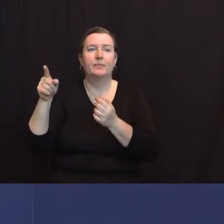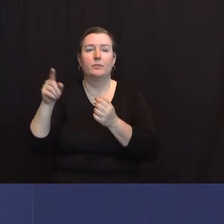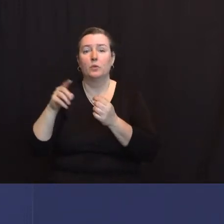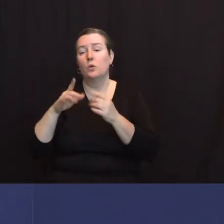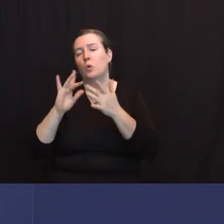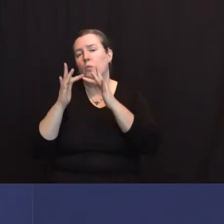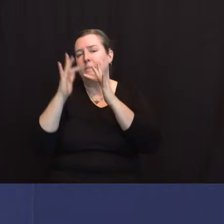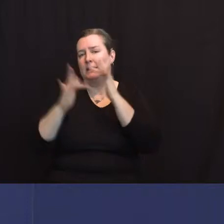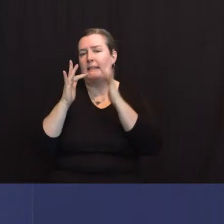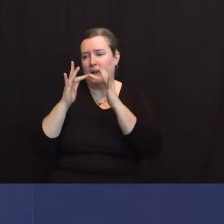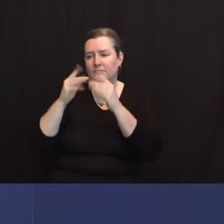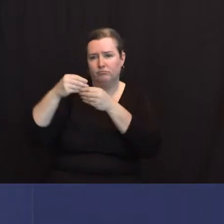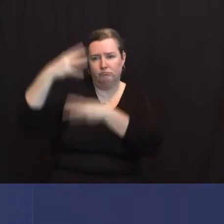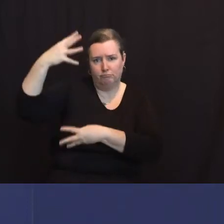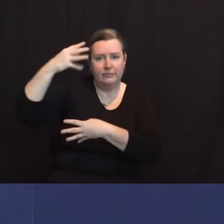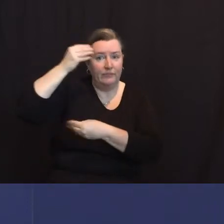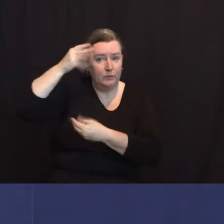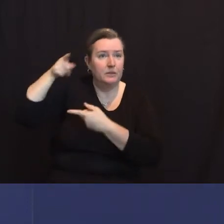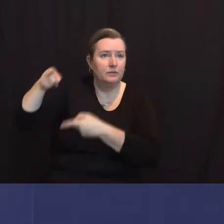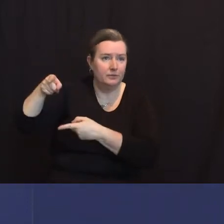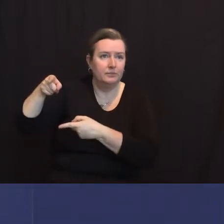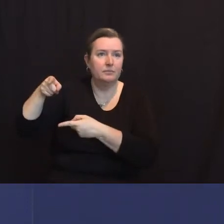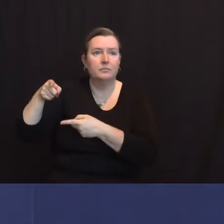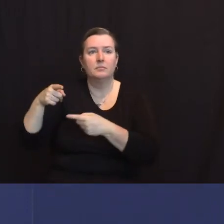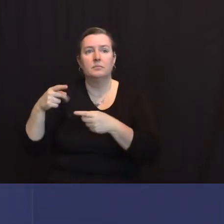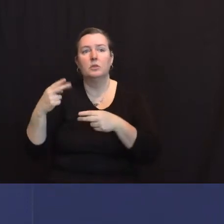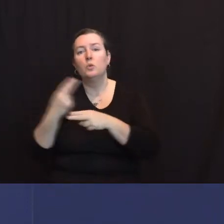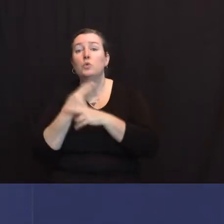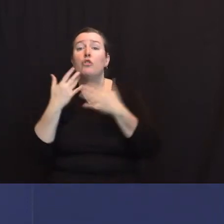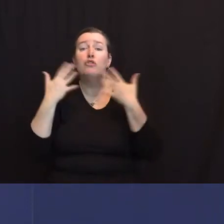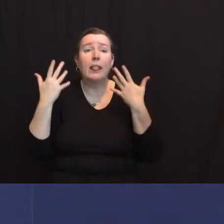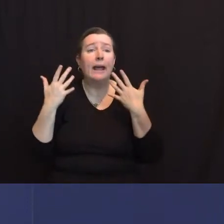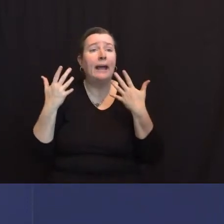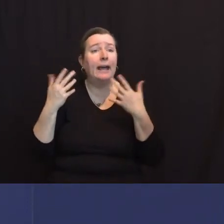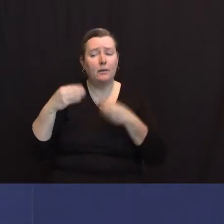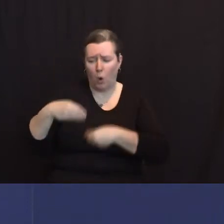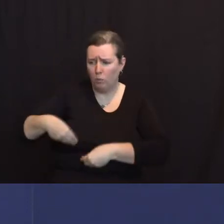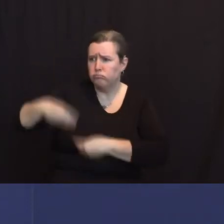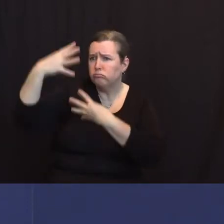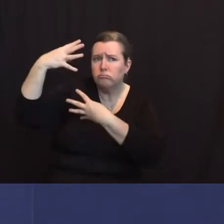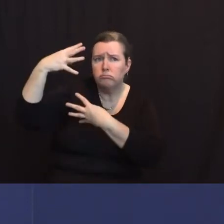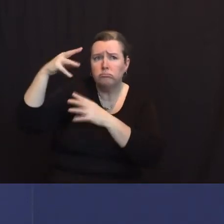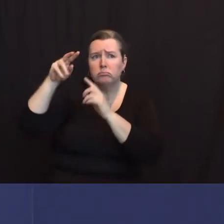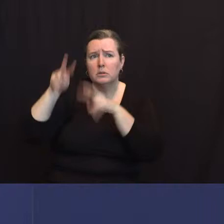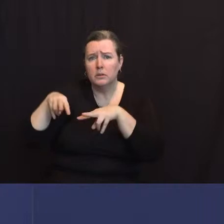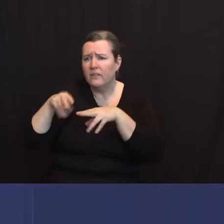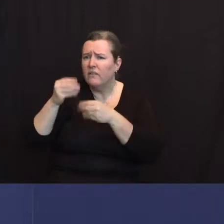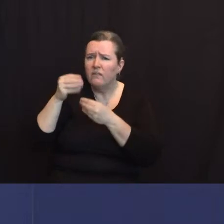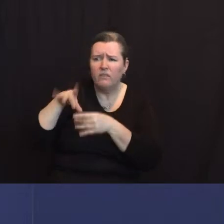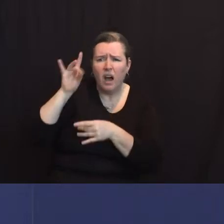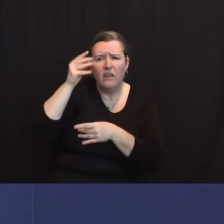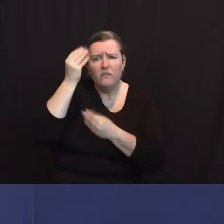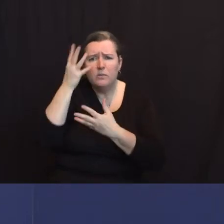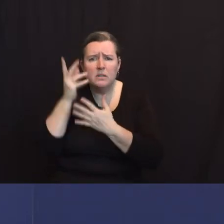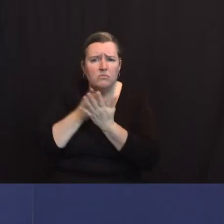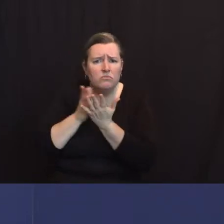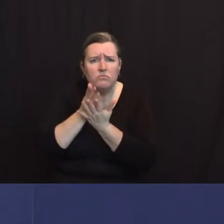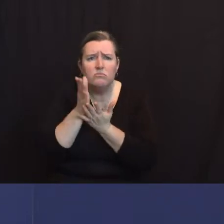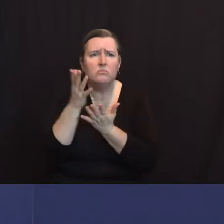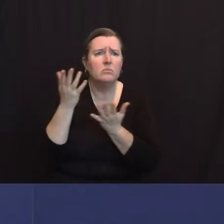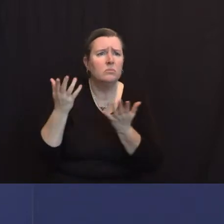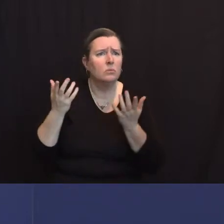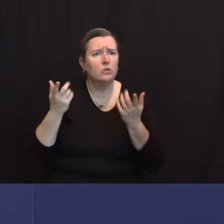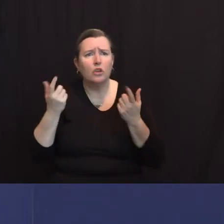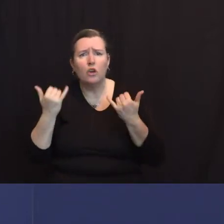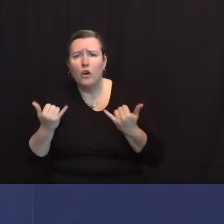portal to identify the reopening status of facilities, information on current outbreaks, and frequently asked